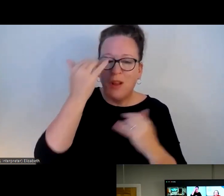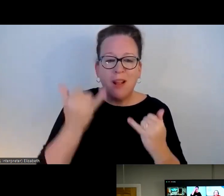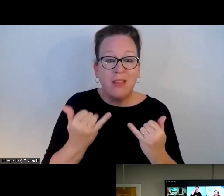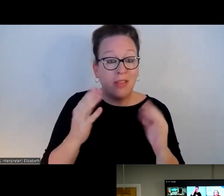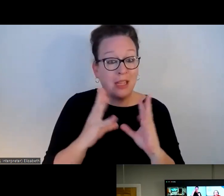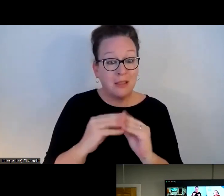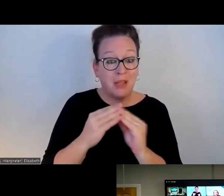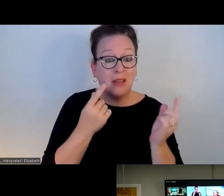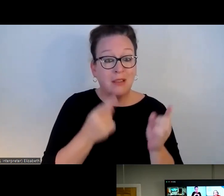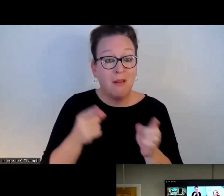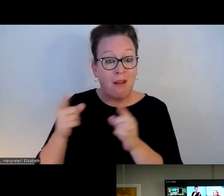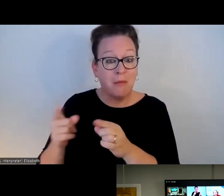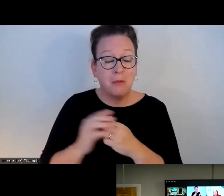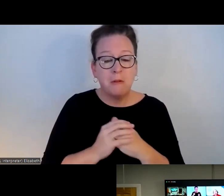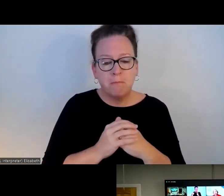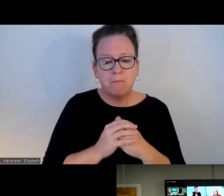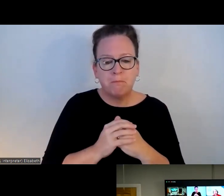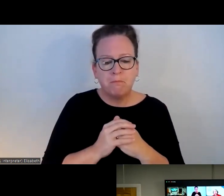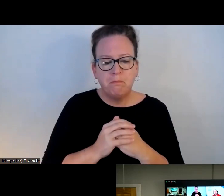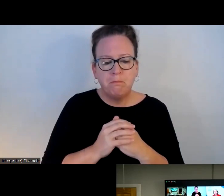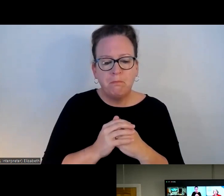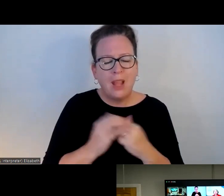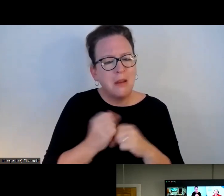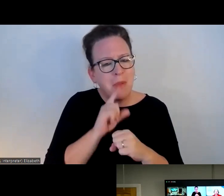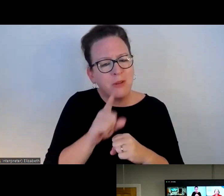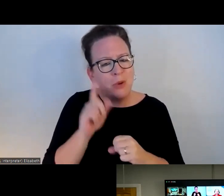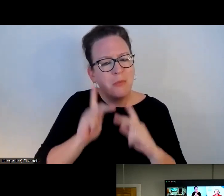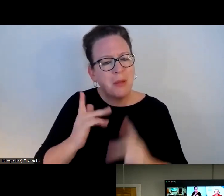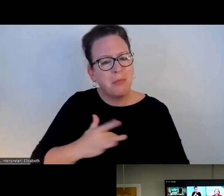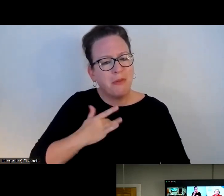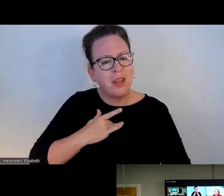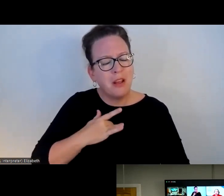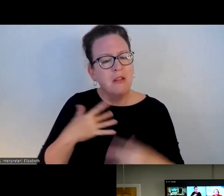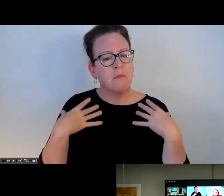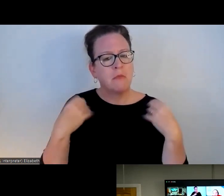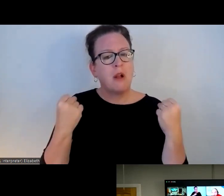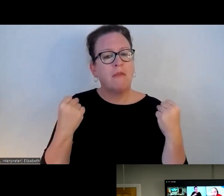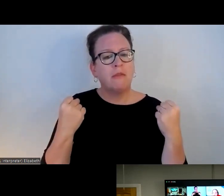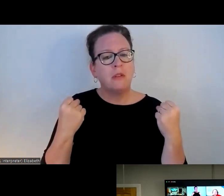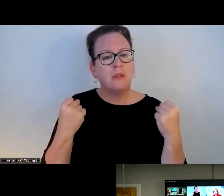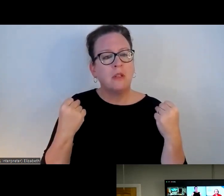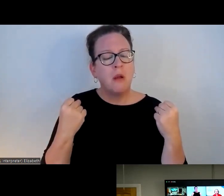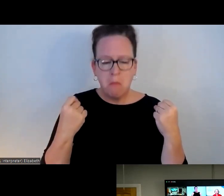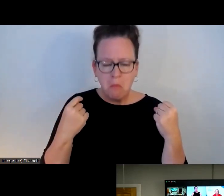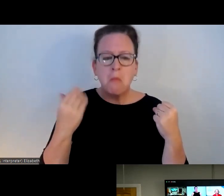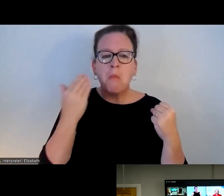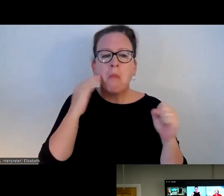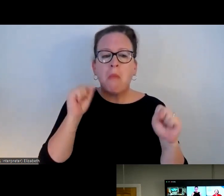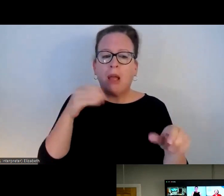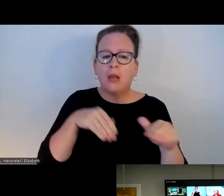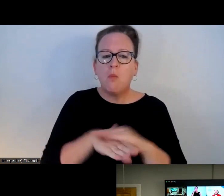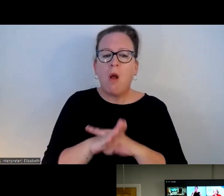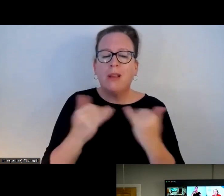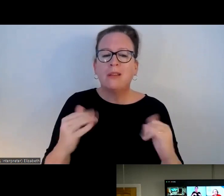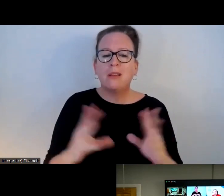happening, and that they feel confident that they know kind of how they can enter into the